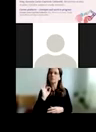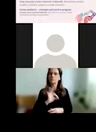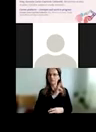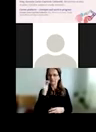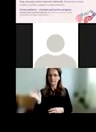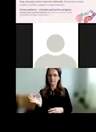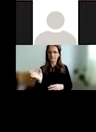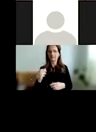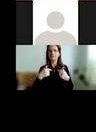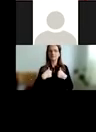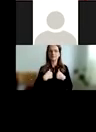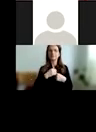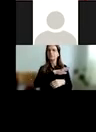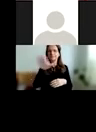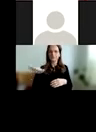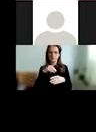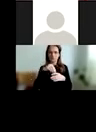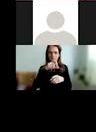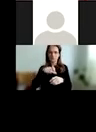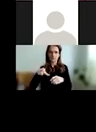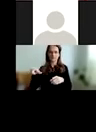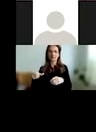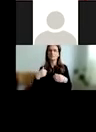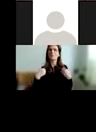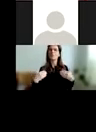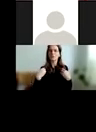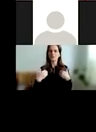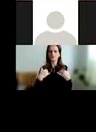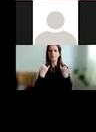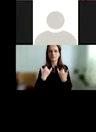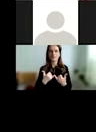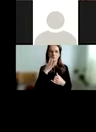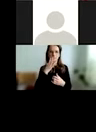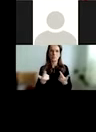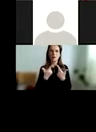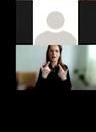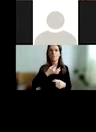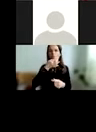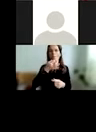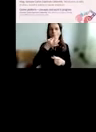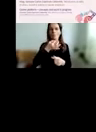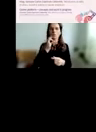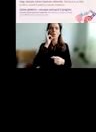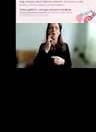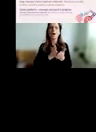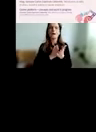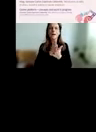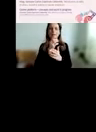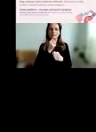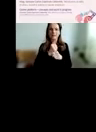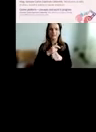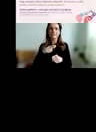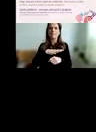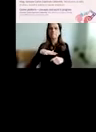So once again, emergency, Svesenian Sam Danis, good home of you, morning, o and I'm Project pleased Ariana to be able Plataforma, to talk